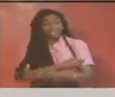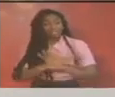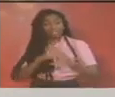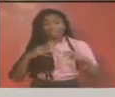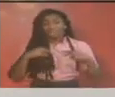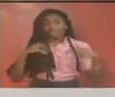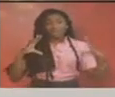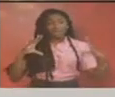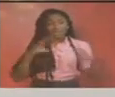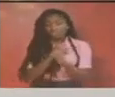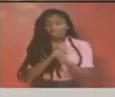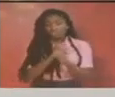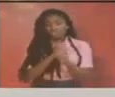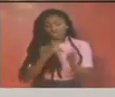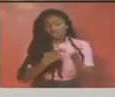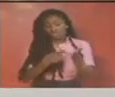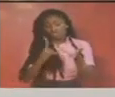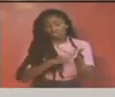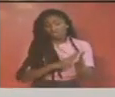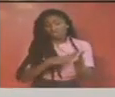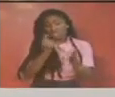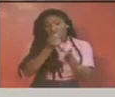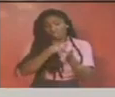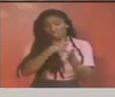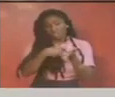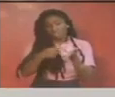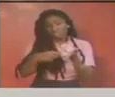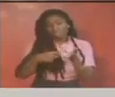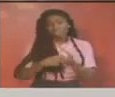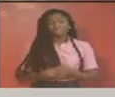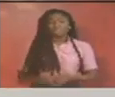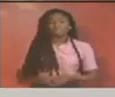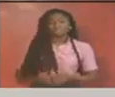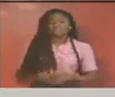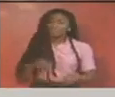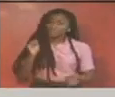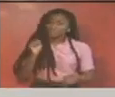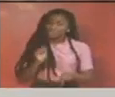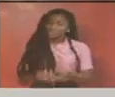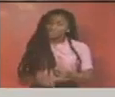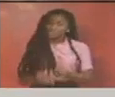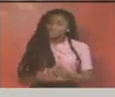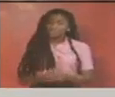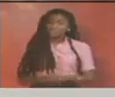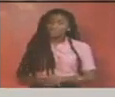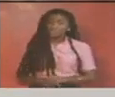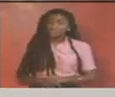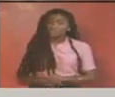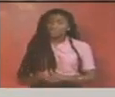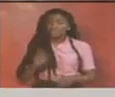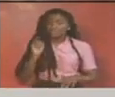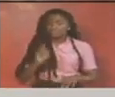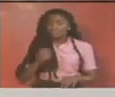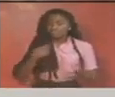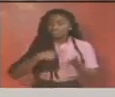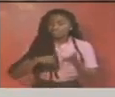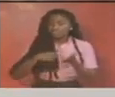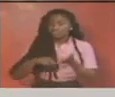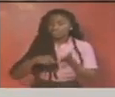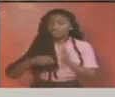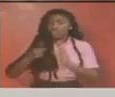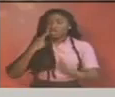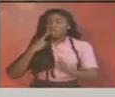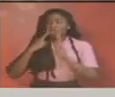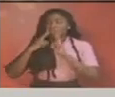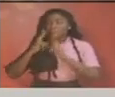agreement doesn't exist. So what countries would have access to is limited to the country's assessment report and